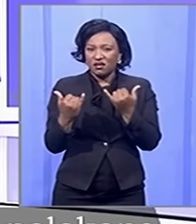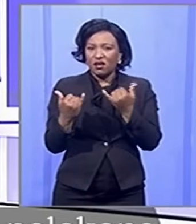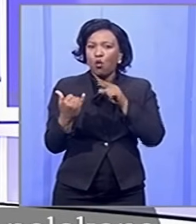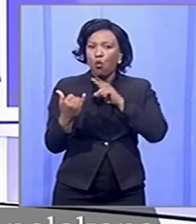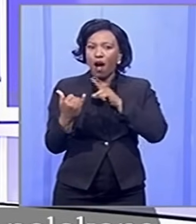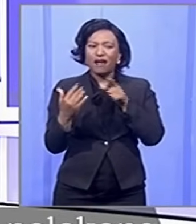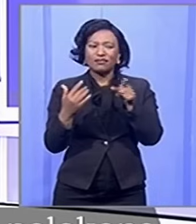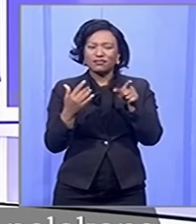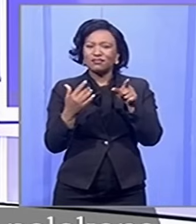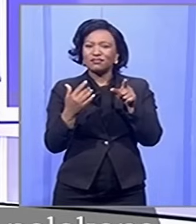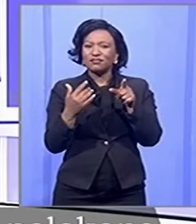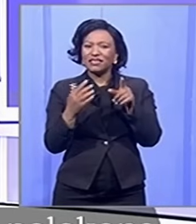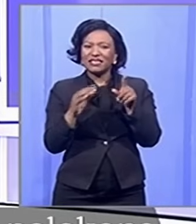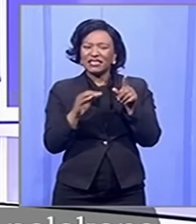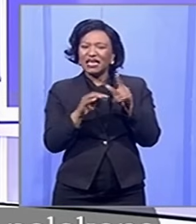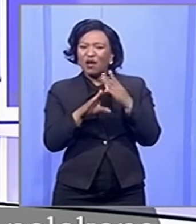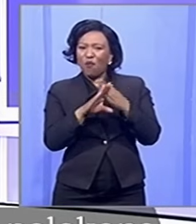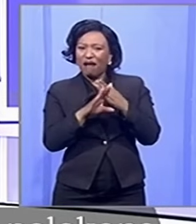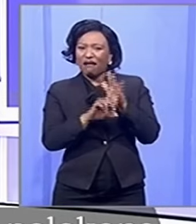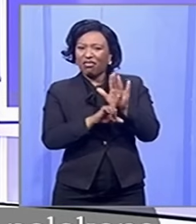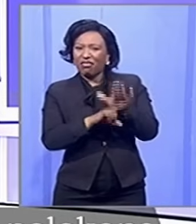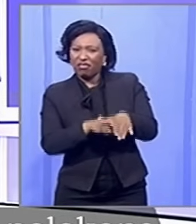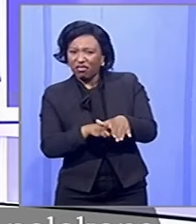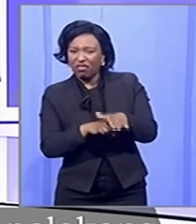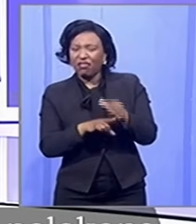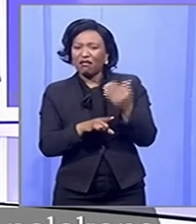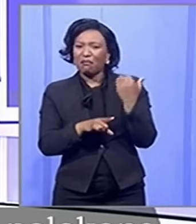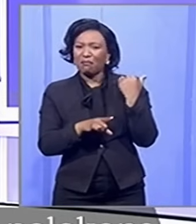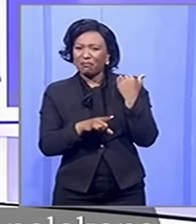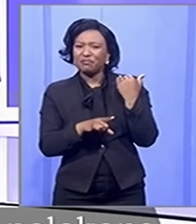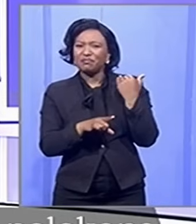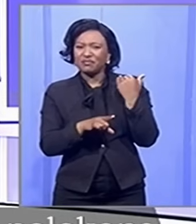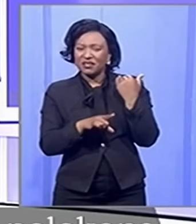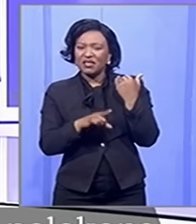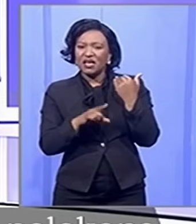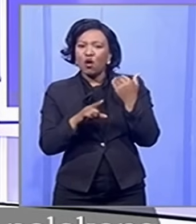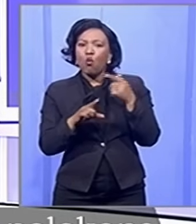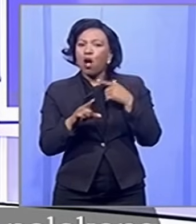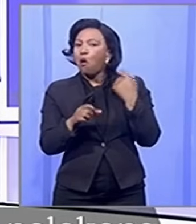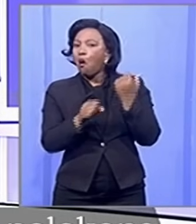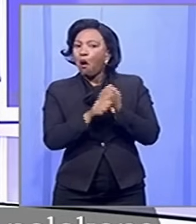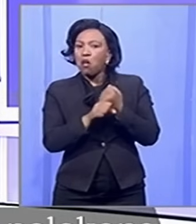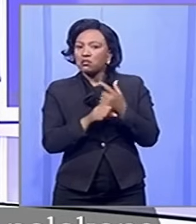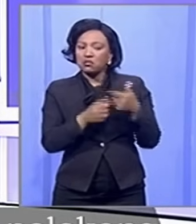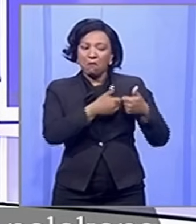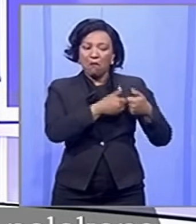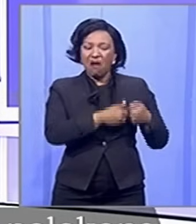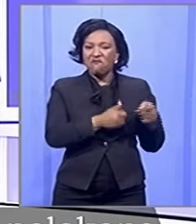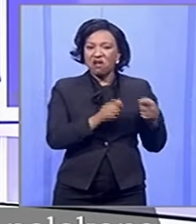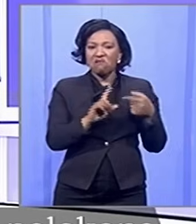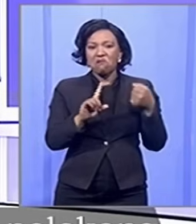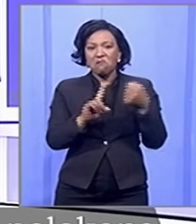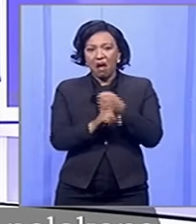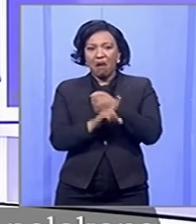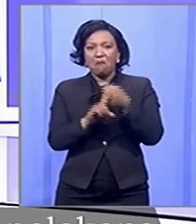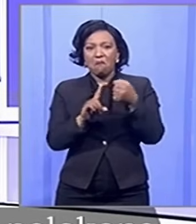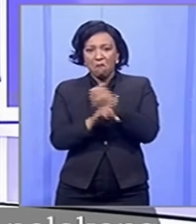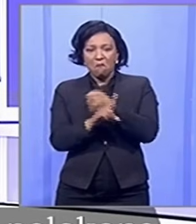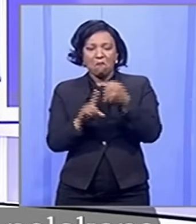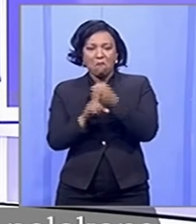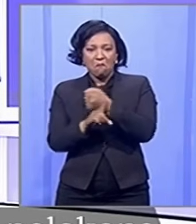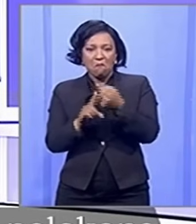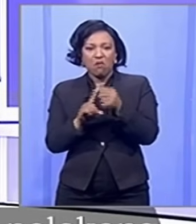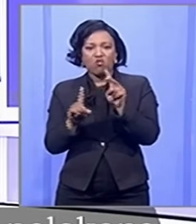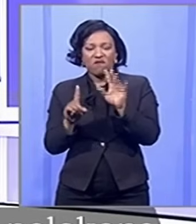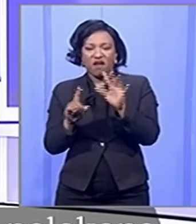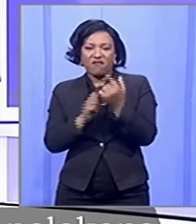tšhomišo mpe yeo go thwego a ile a itlwaetša ka mehla diatleng tša lesogana la gagwe la ngwaga ye